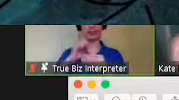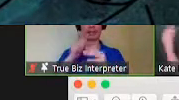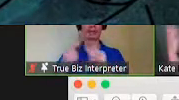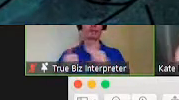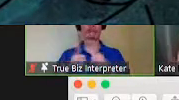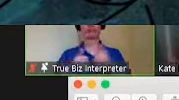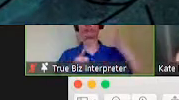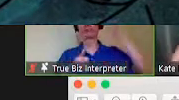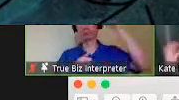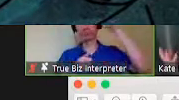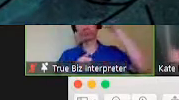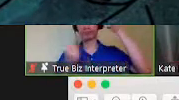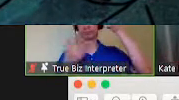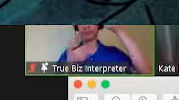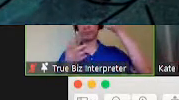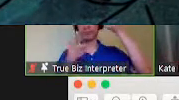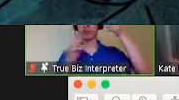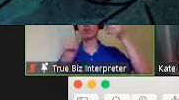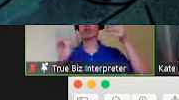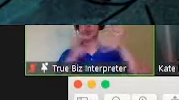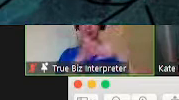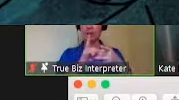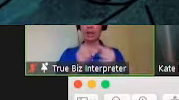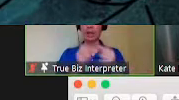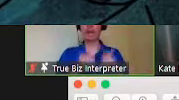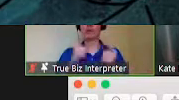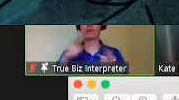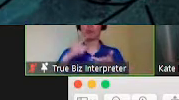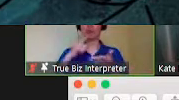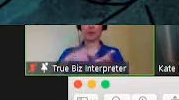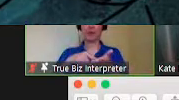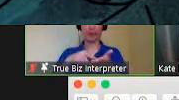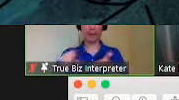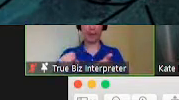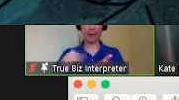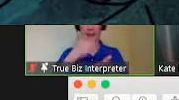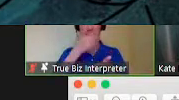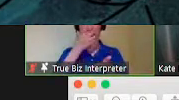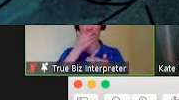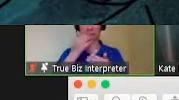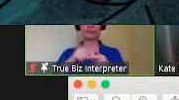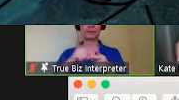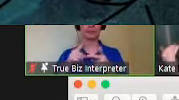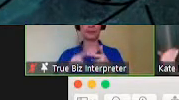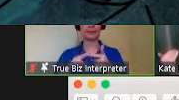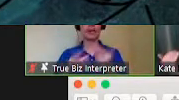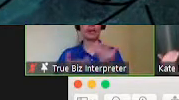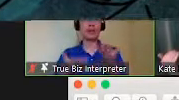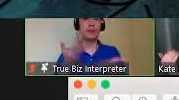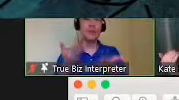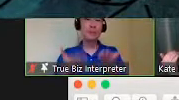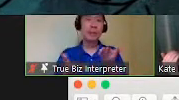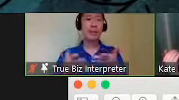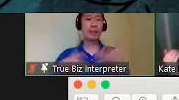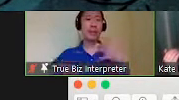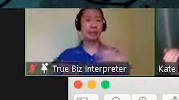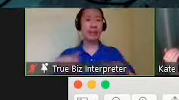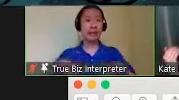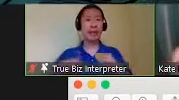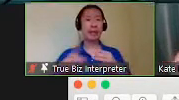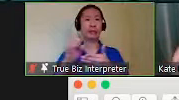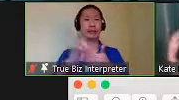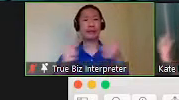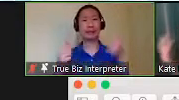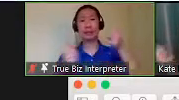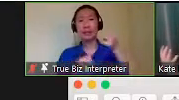lot of the things will like correspond actually to how much you get paid. And then, you know, maybe costume design would be underneath